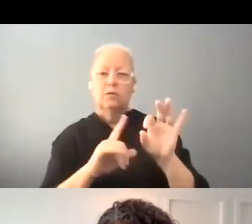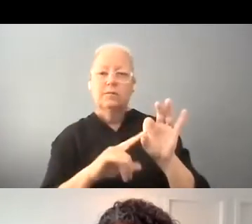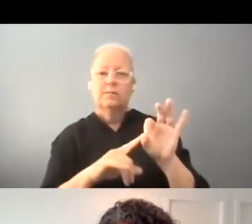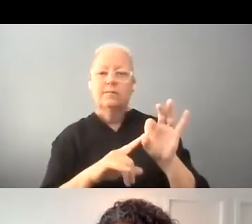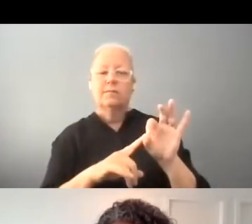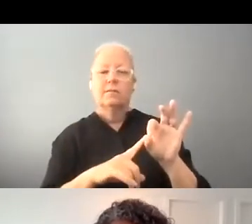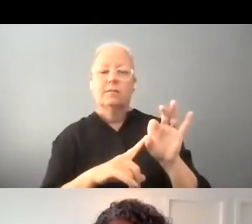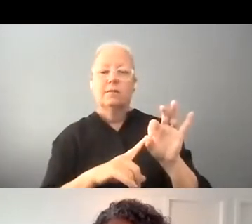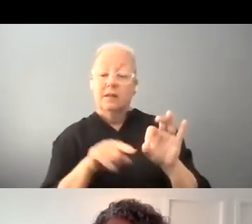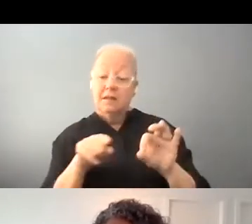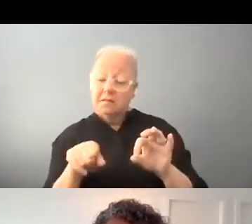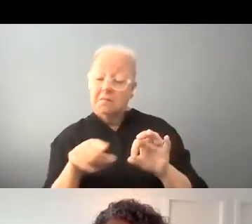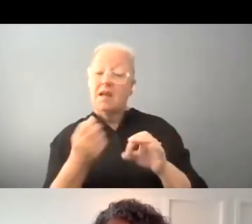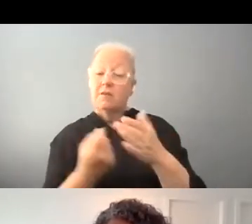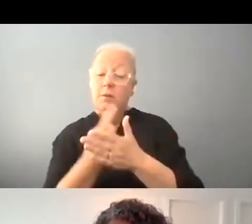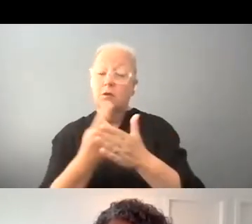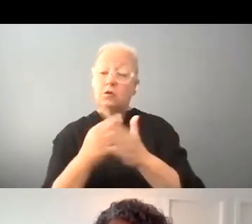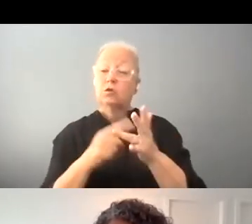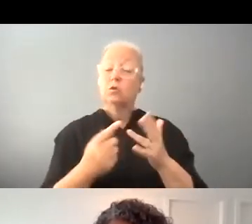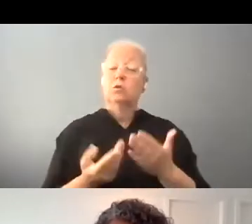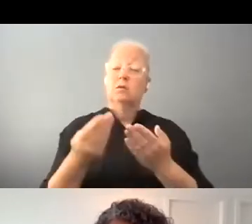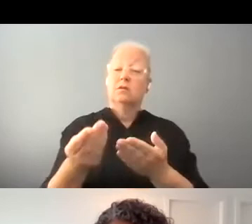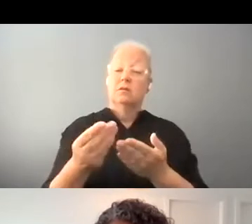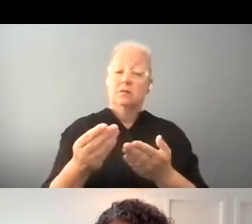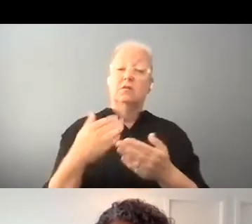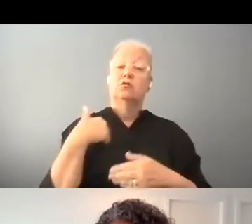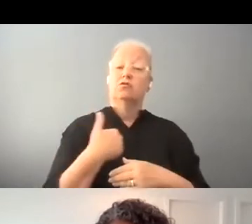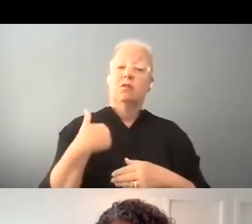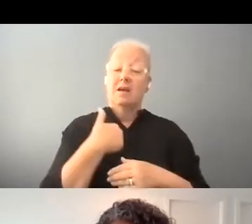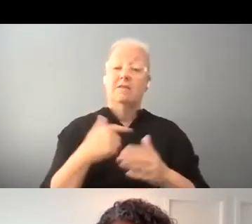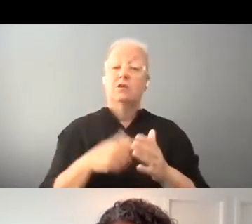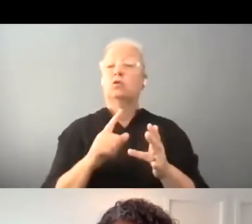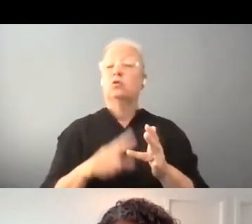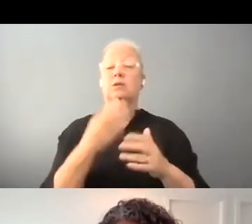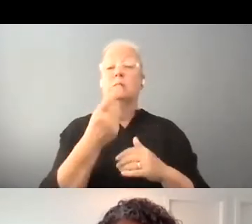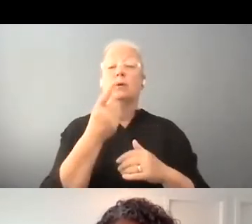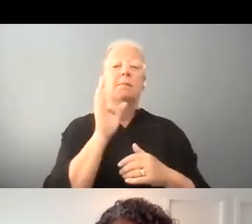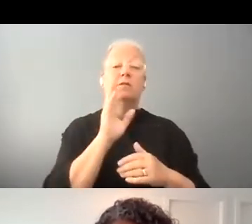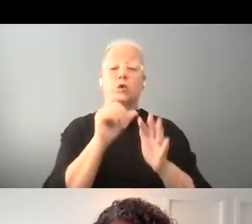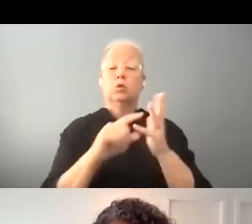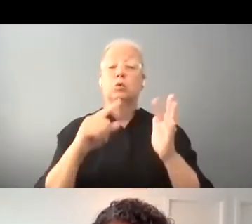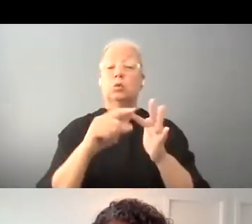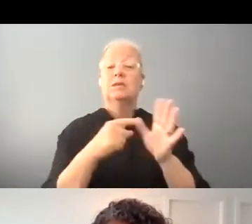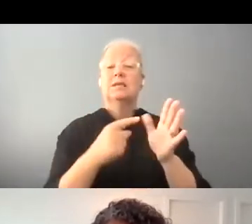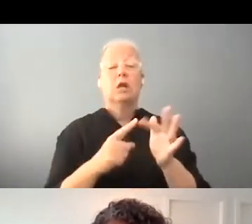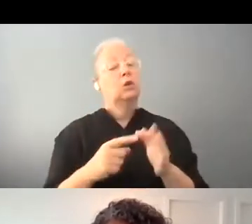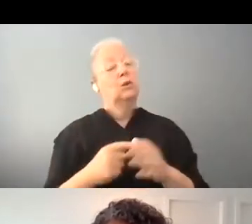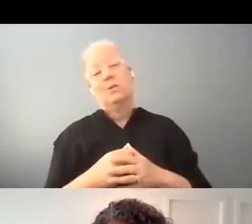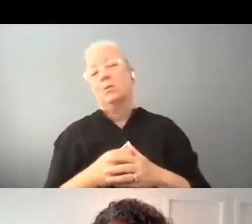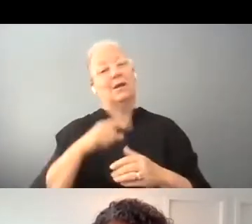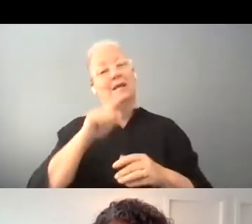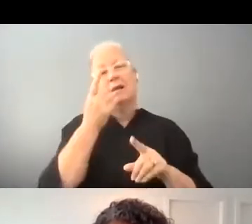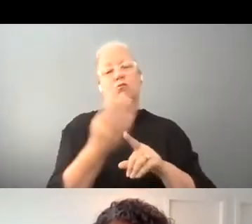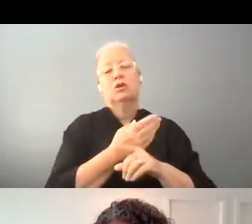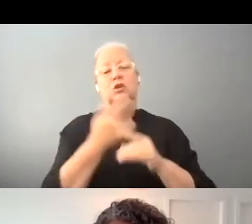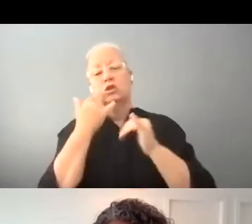Is there an opportunity to submit a draft application to someone prior to the due date? Unfortunately, no, we can't pre-assess applications. You just need to apply and we